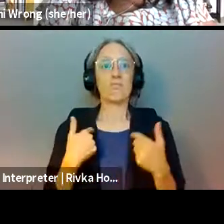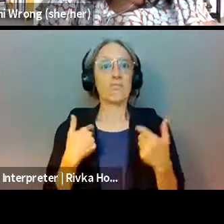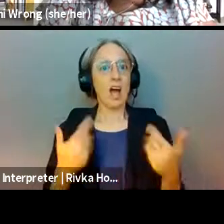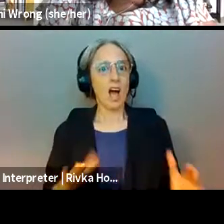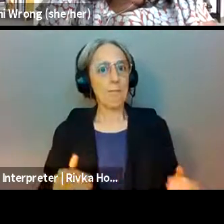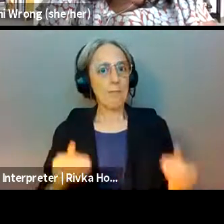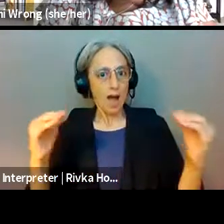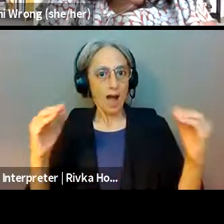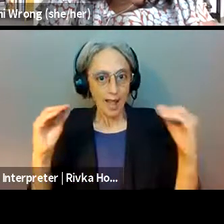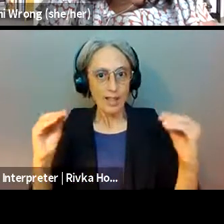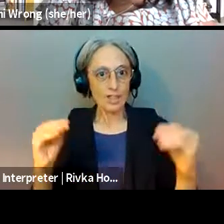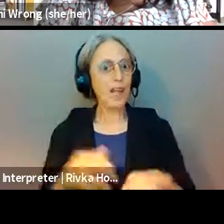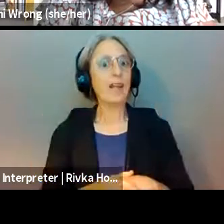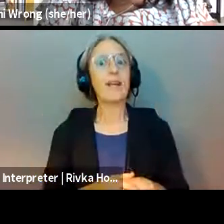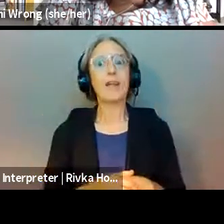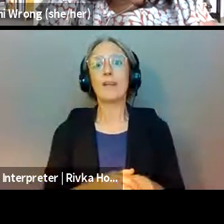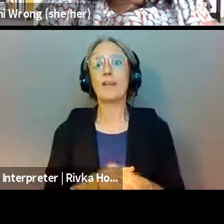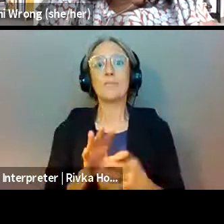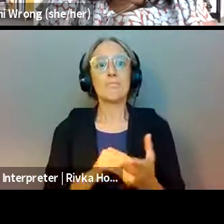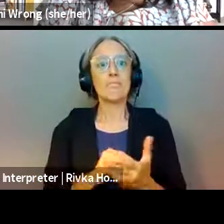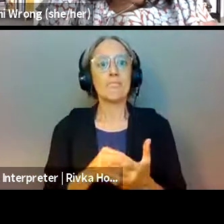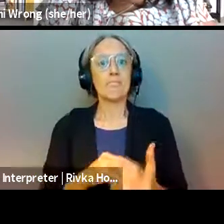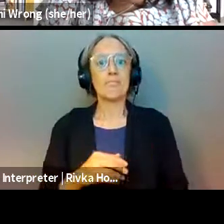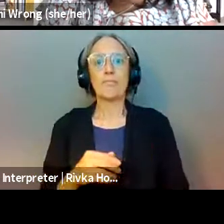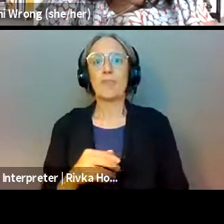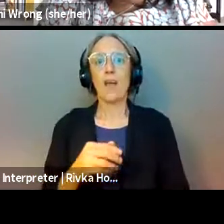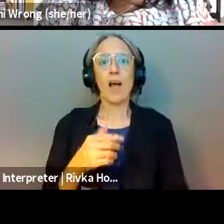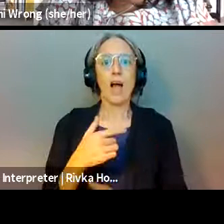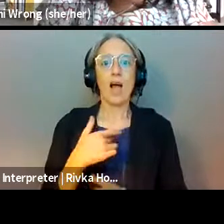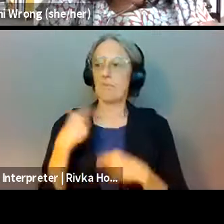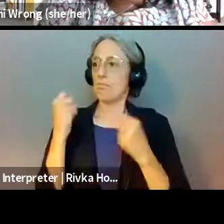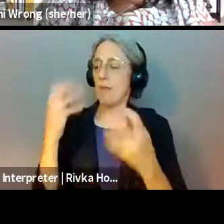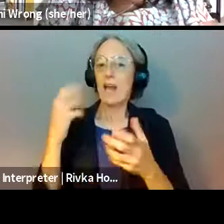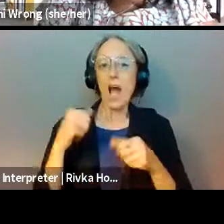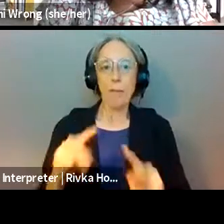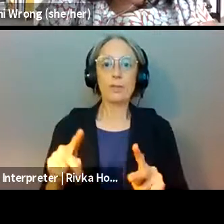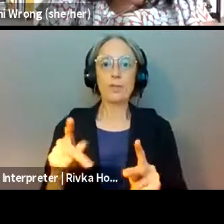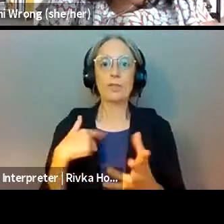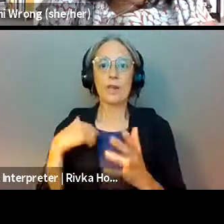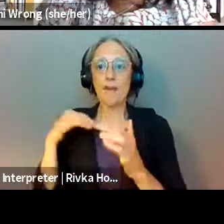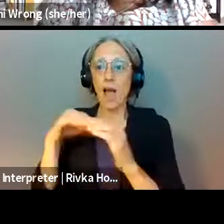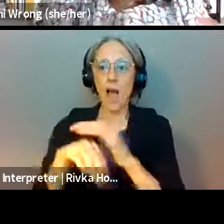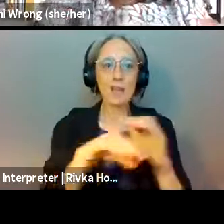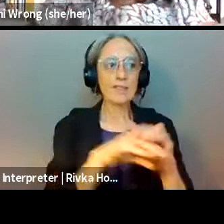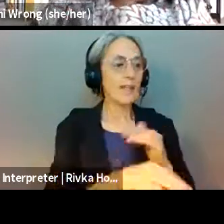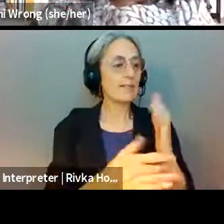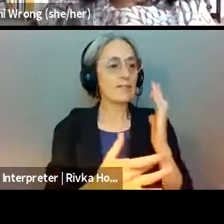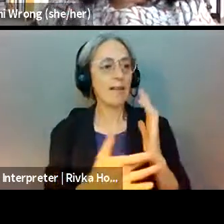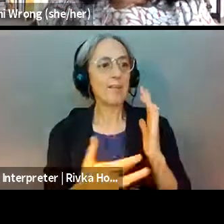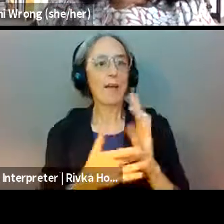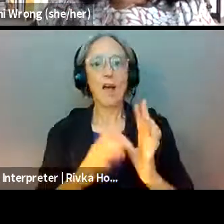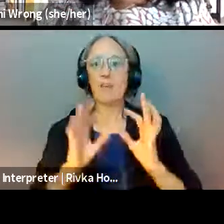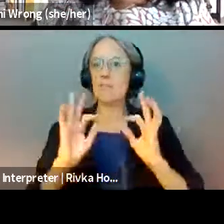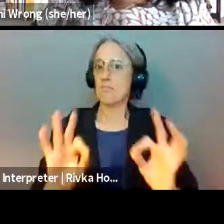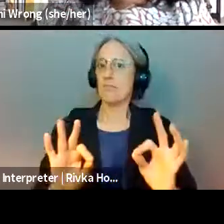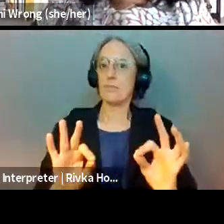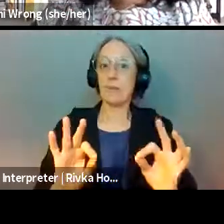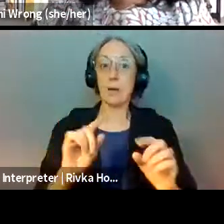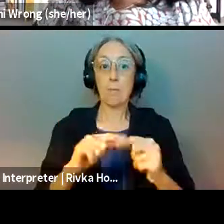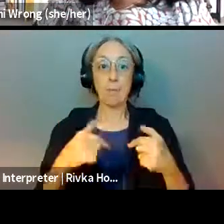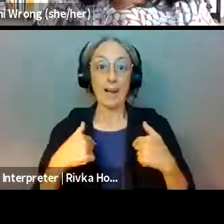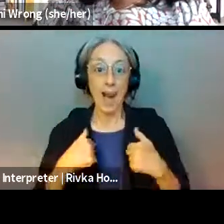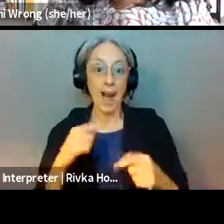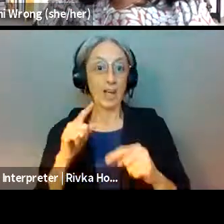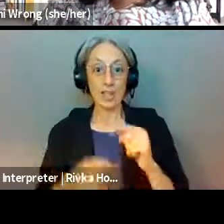and I have almost every opportunity and access to technology, and yet I couldn't register for